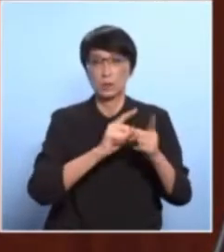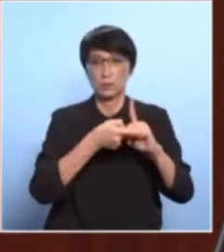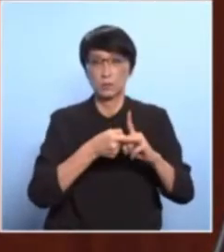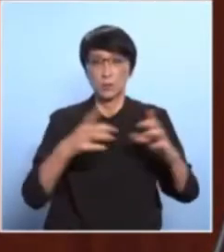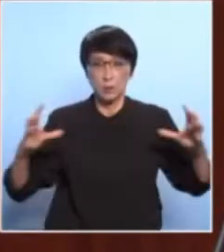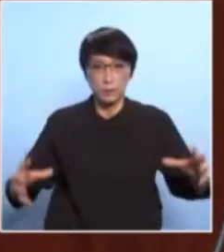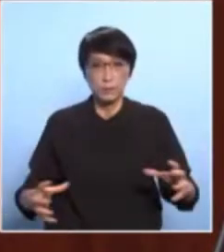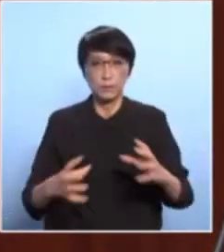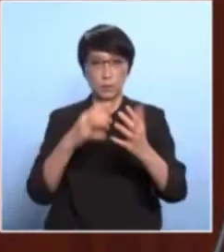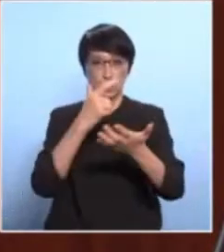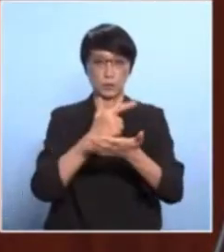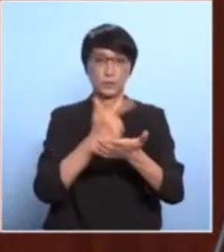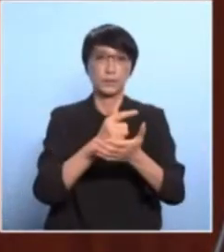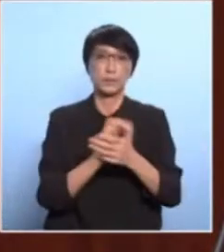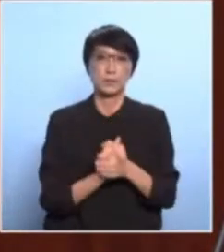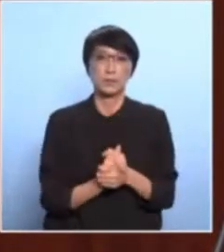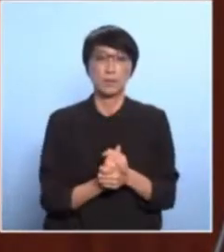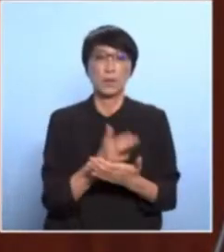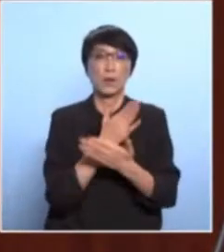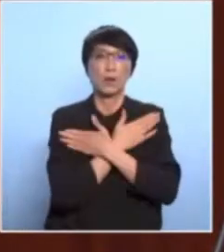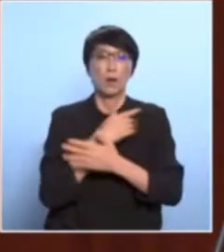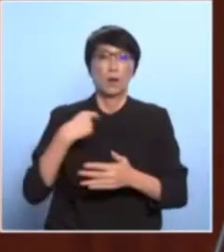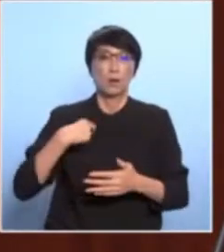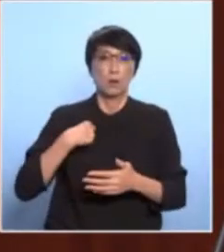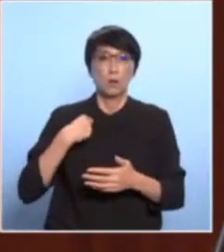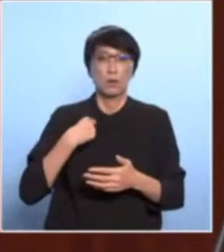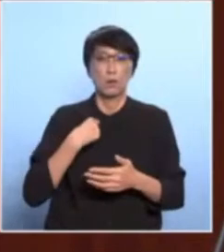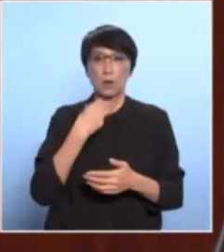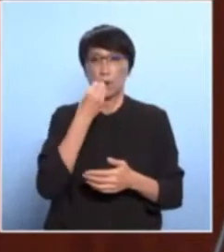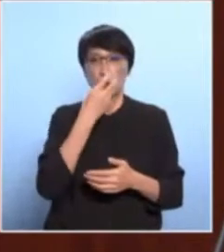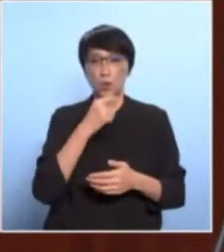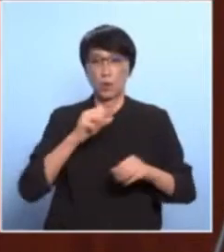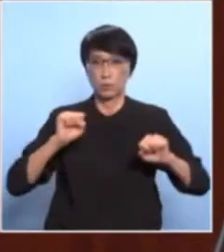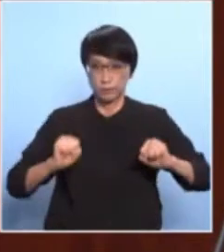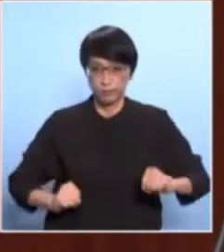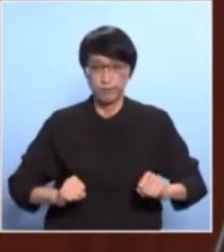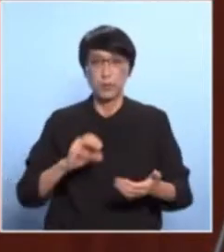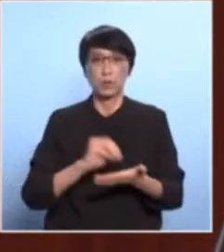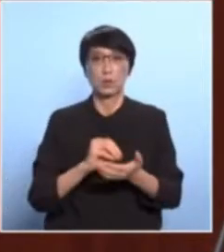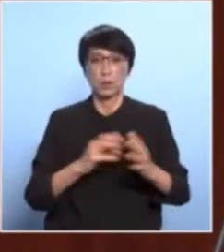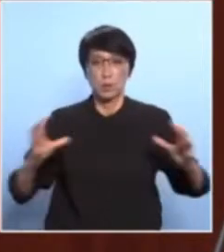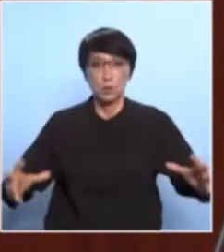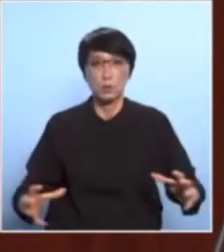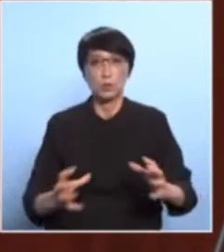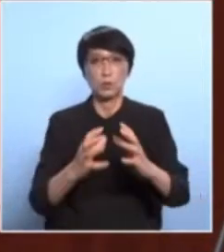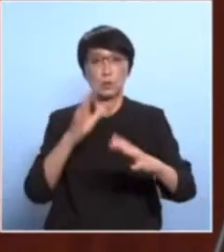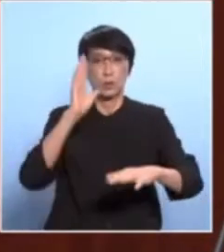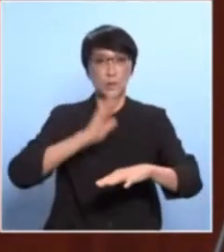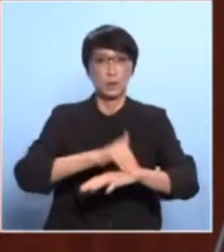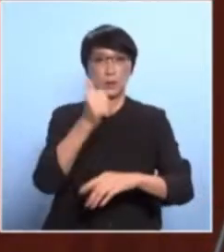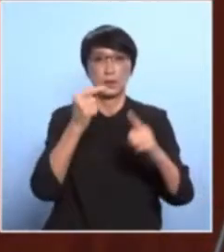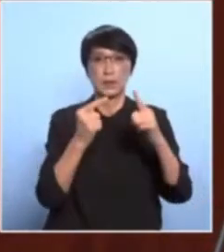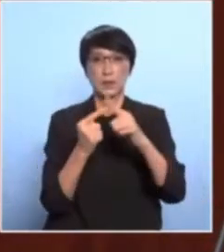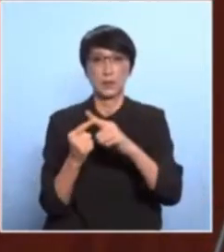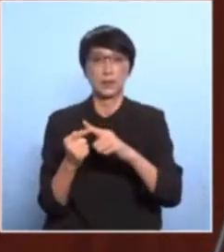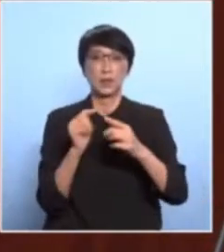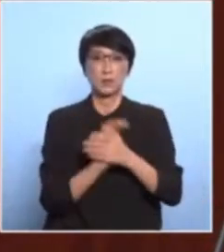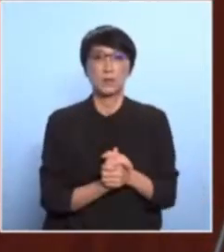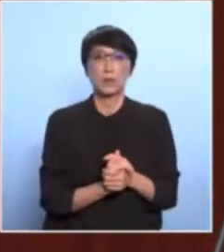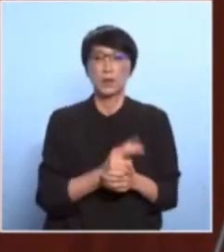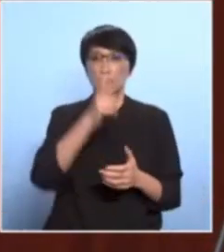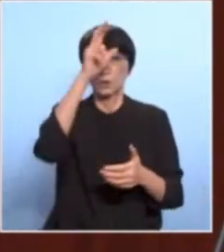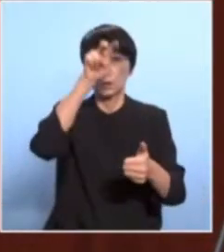deputies to the National People's Congress (NPC) and the HKSAR members of the National Committee of the Chinese People's Political